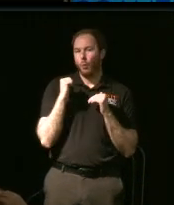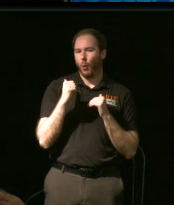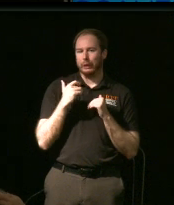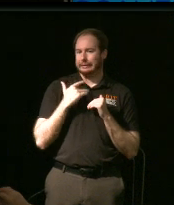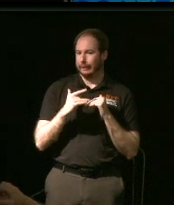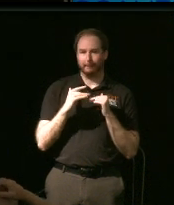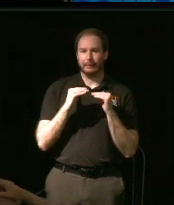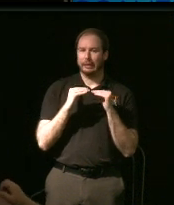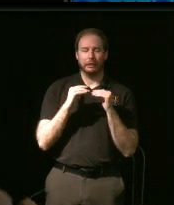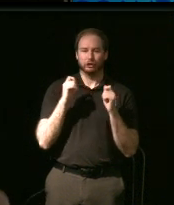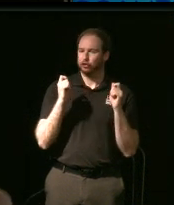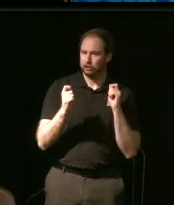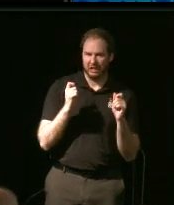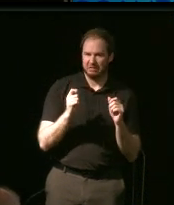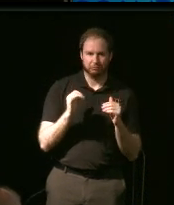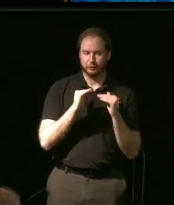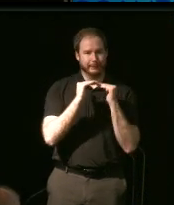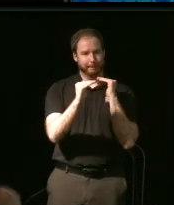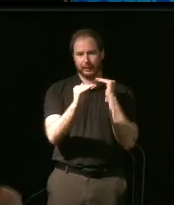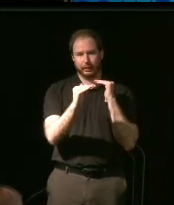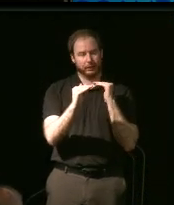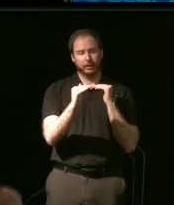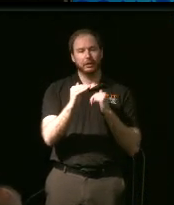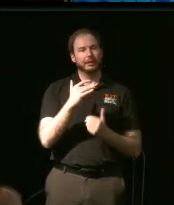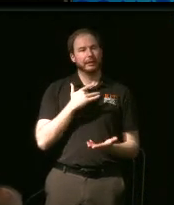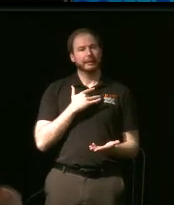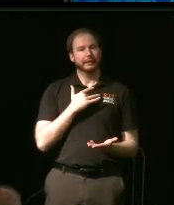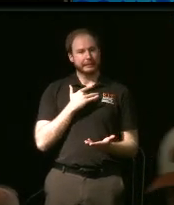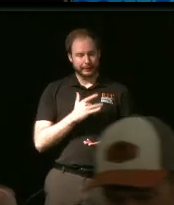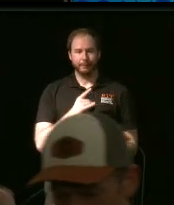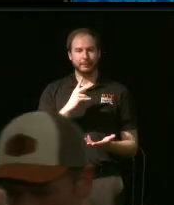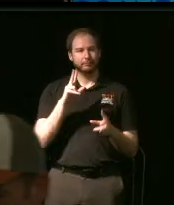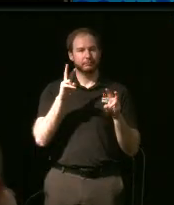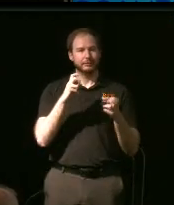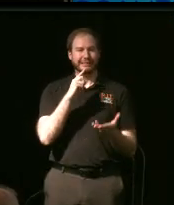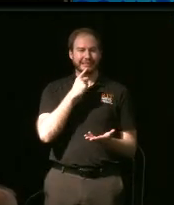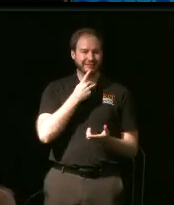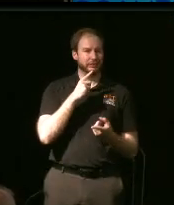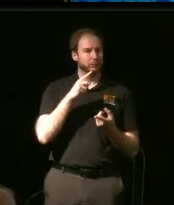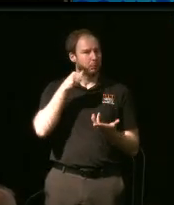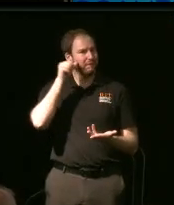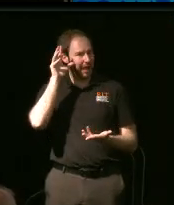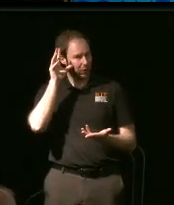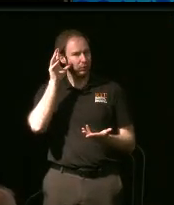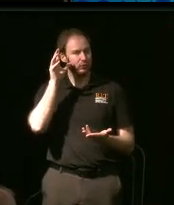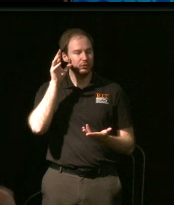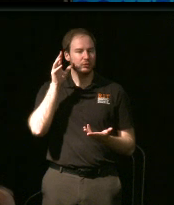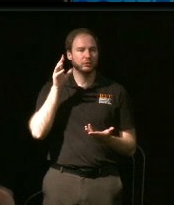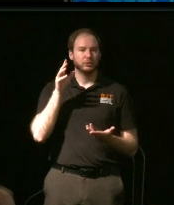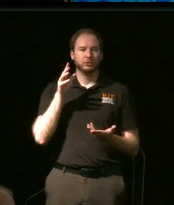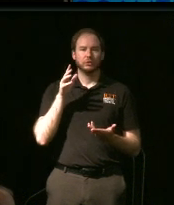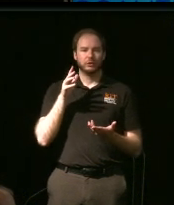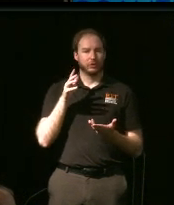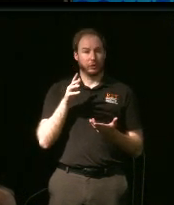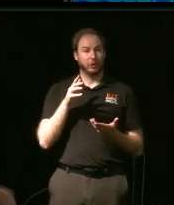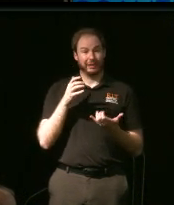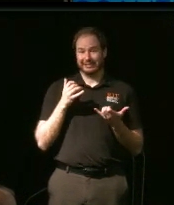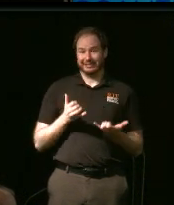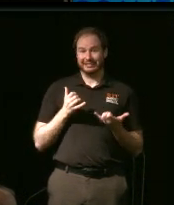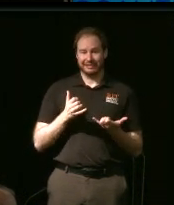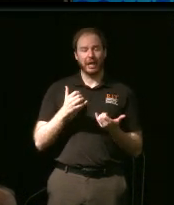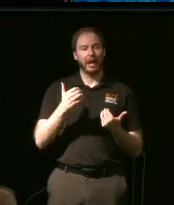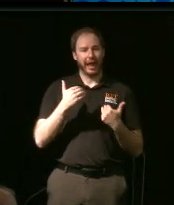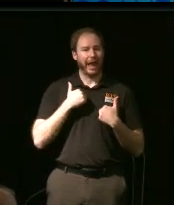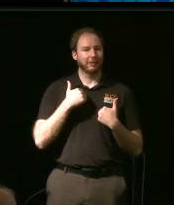change over time. It's usually severe to profound, and individuals today